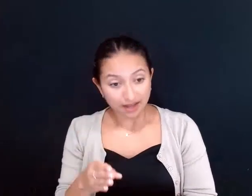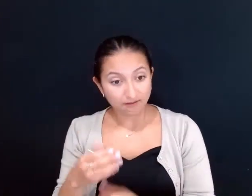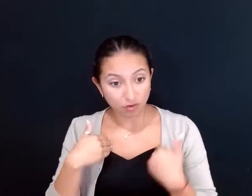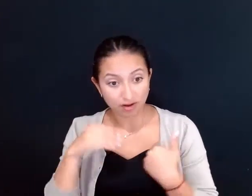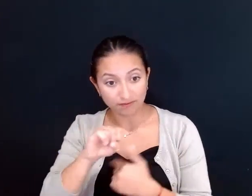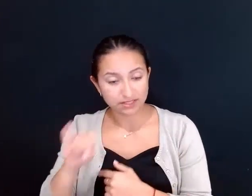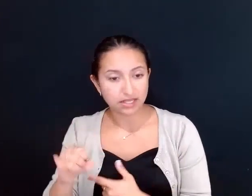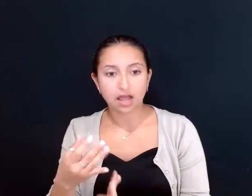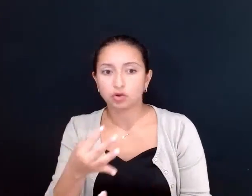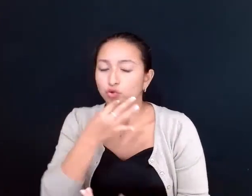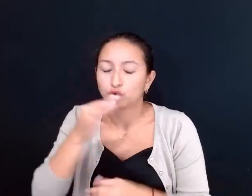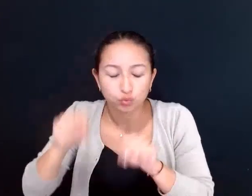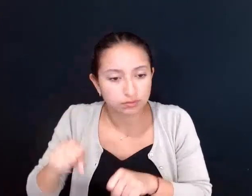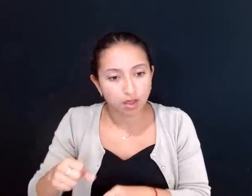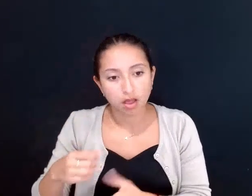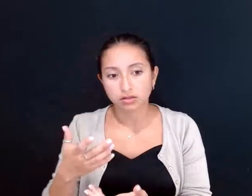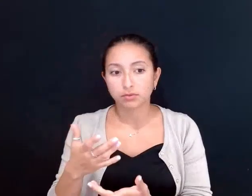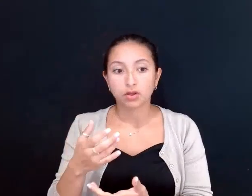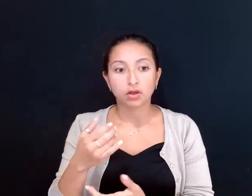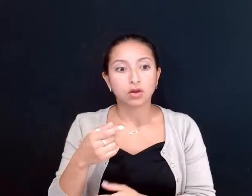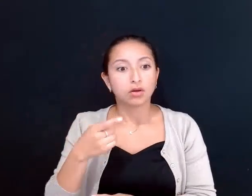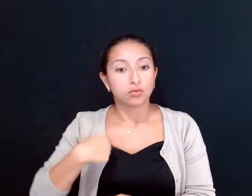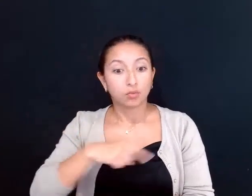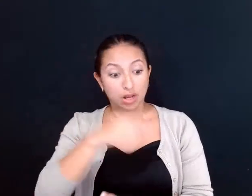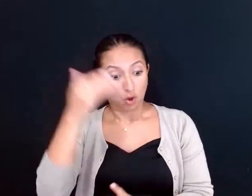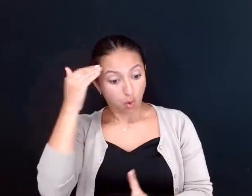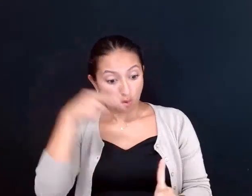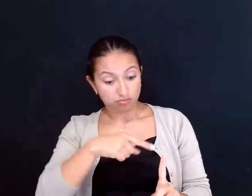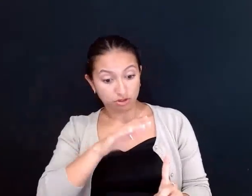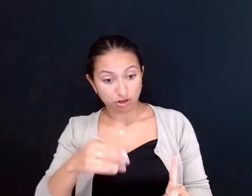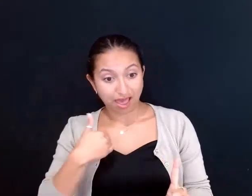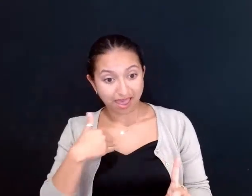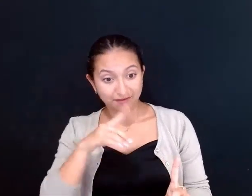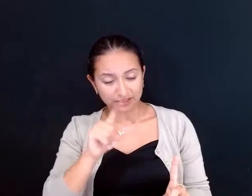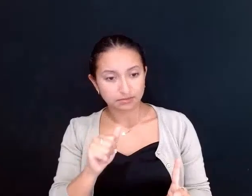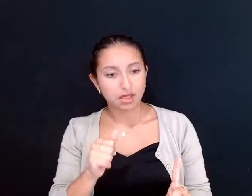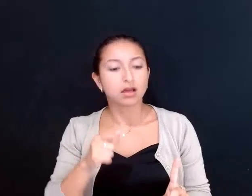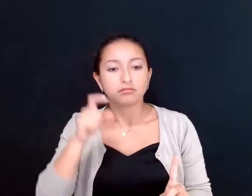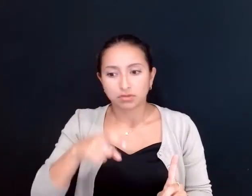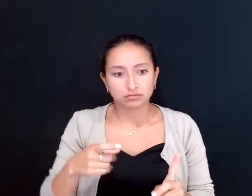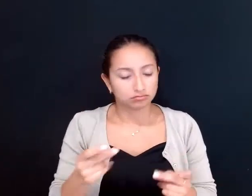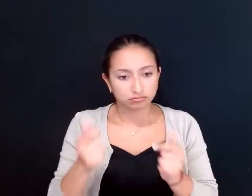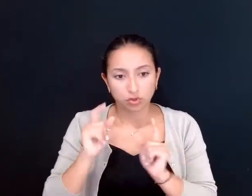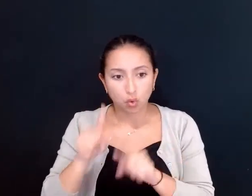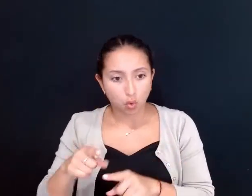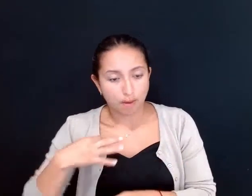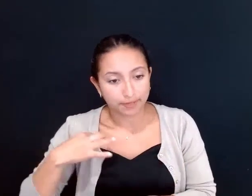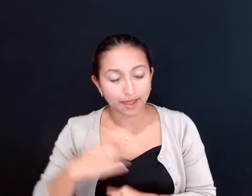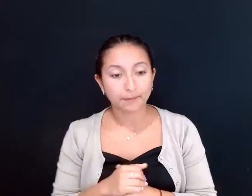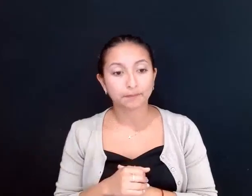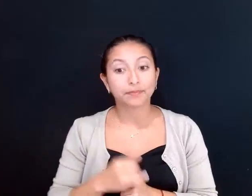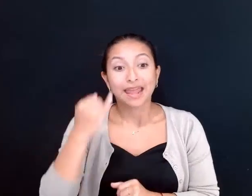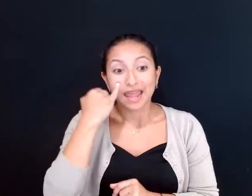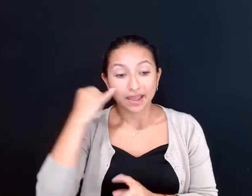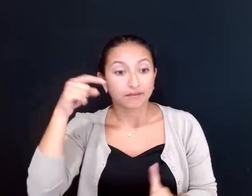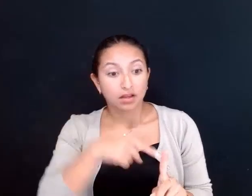soon as possible, as soon as we learn that there is a disability. If the child is reaching age 18 and has